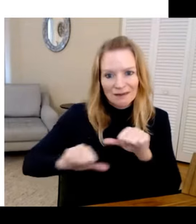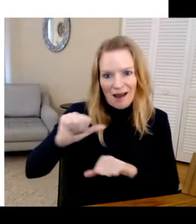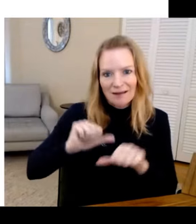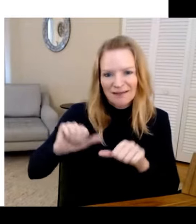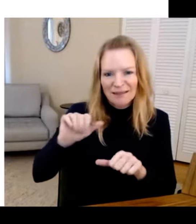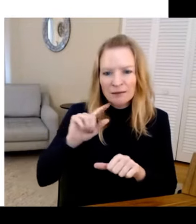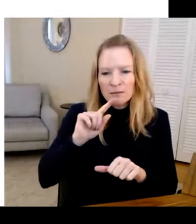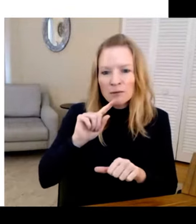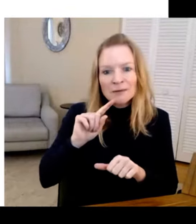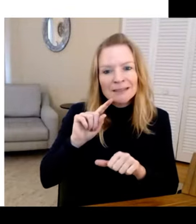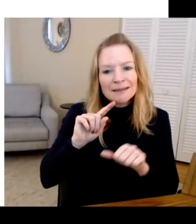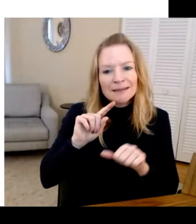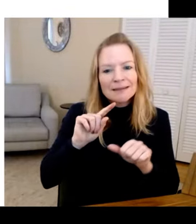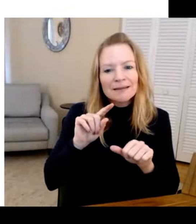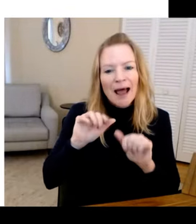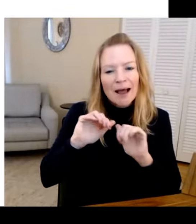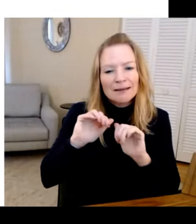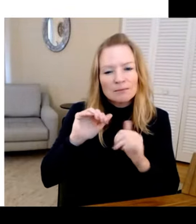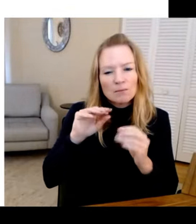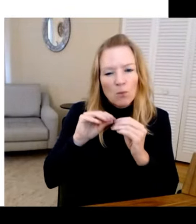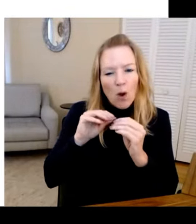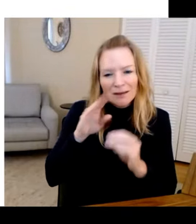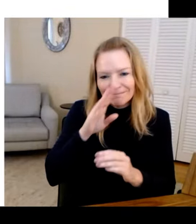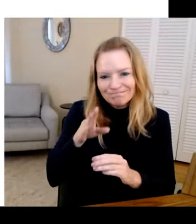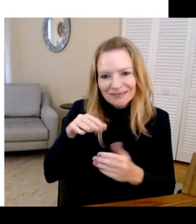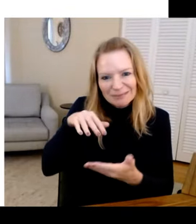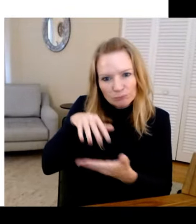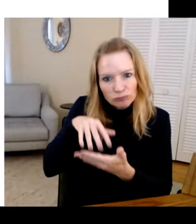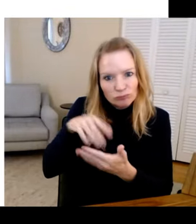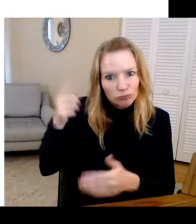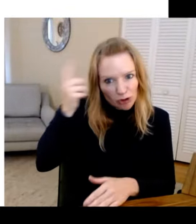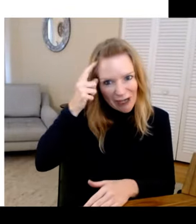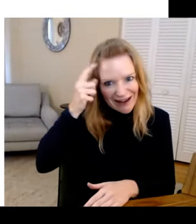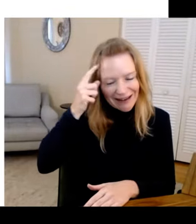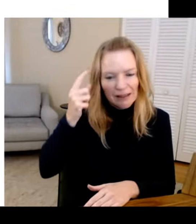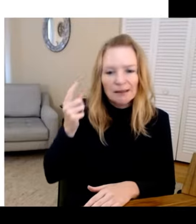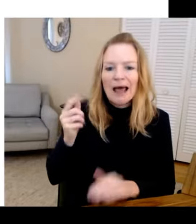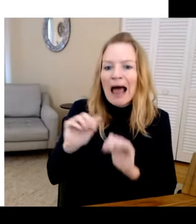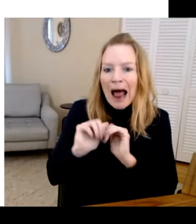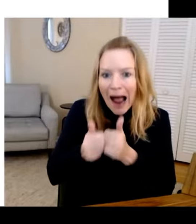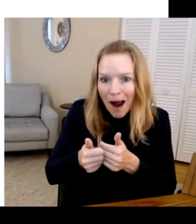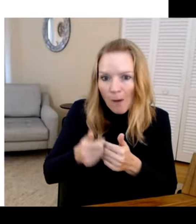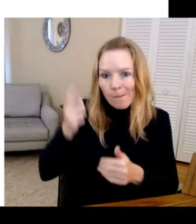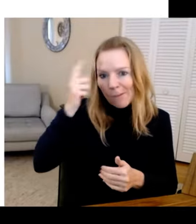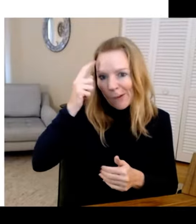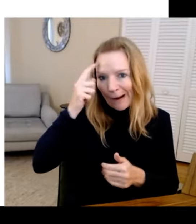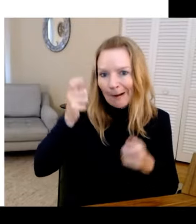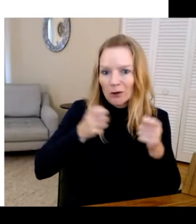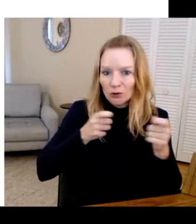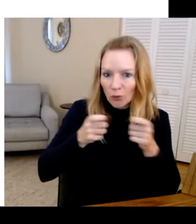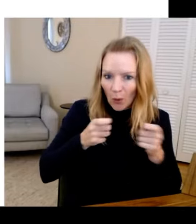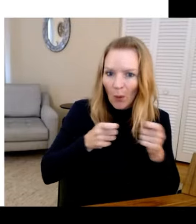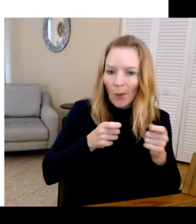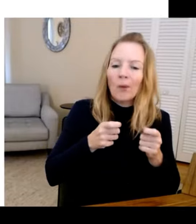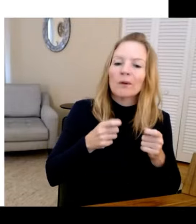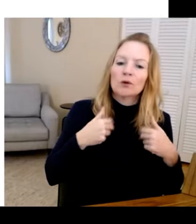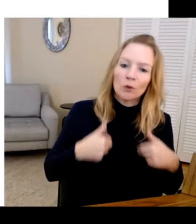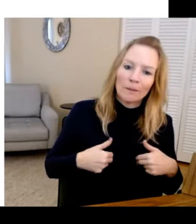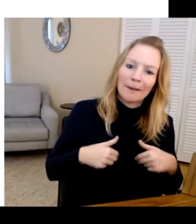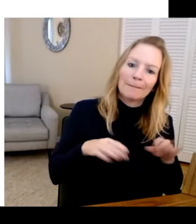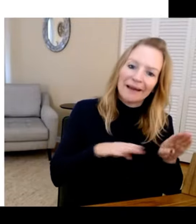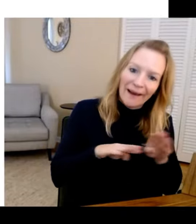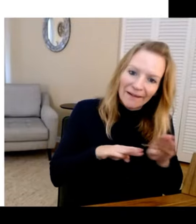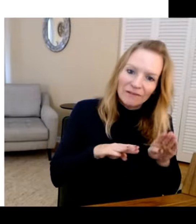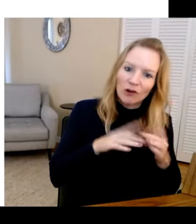field is neuroscience. And really that's more directly studying the brain itself and how the